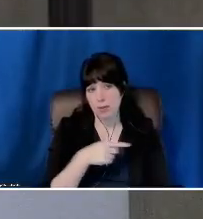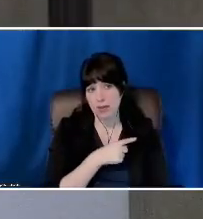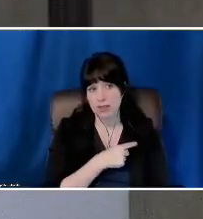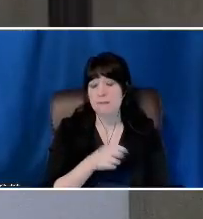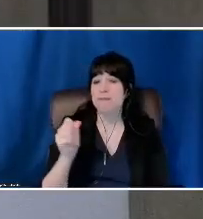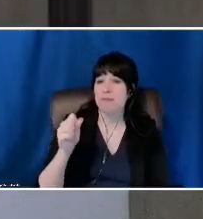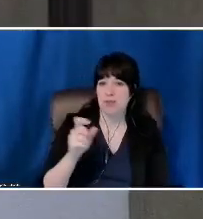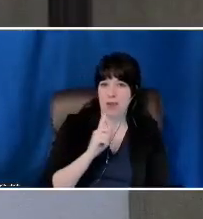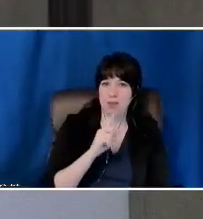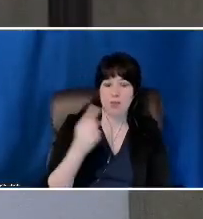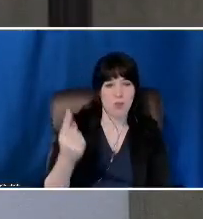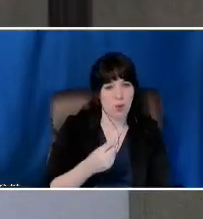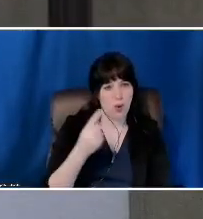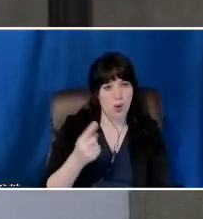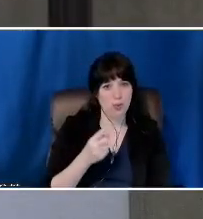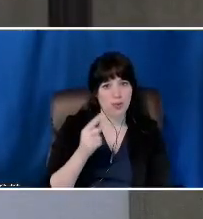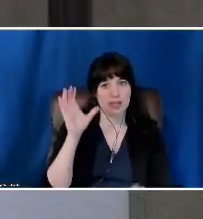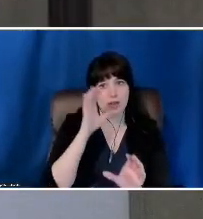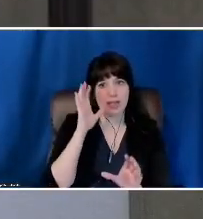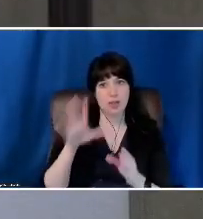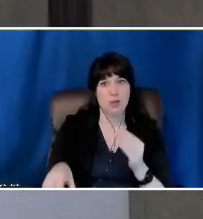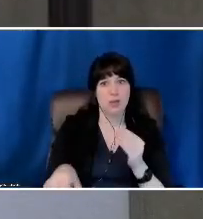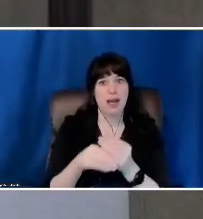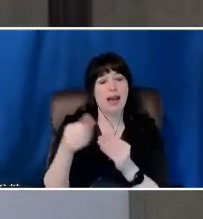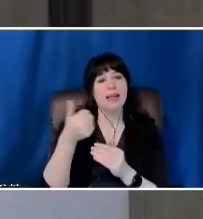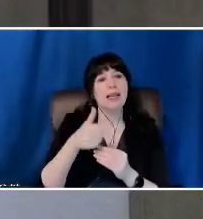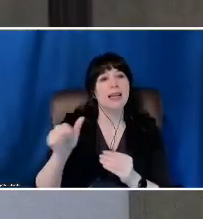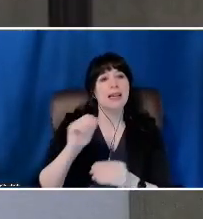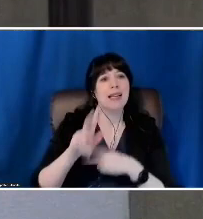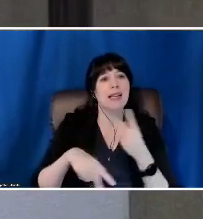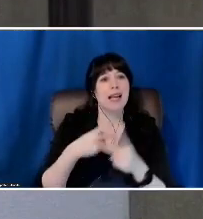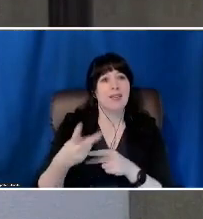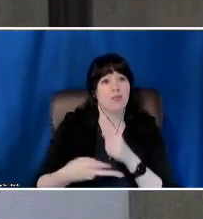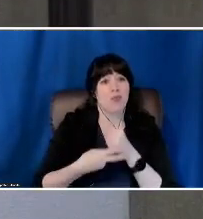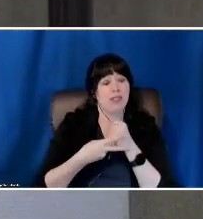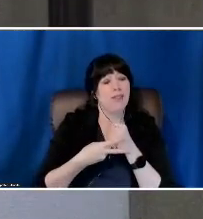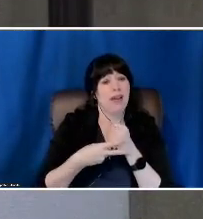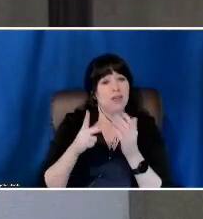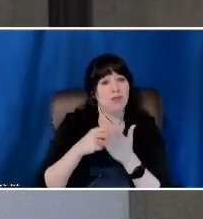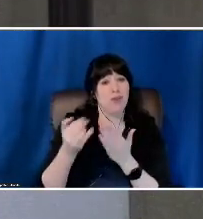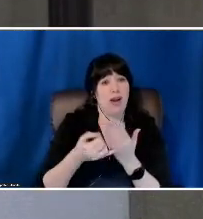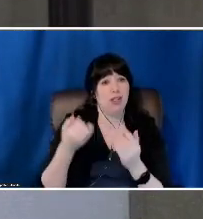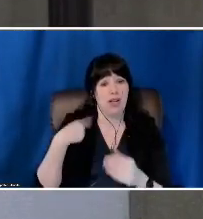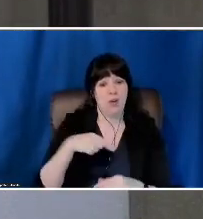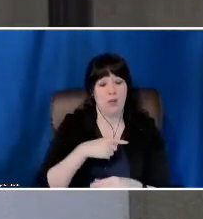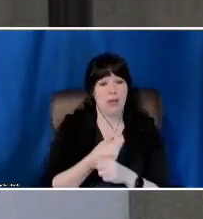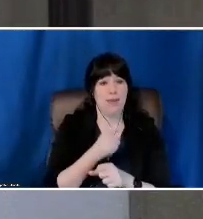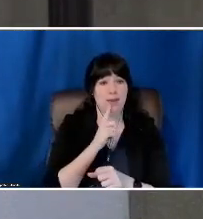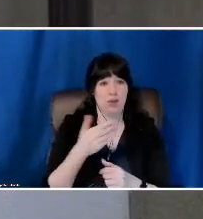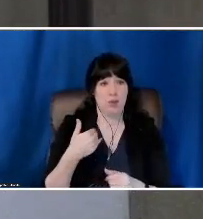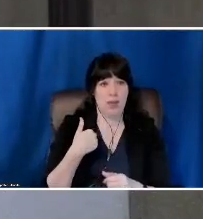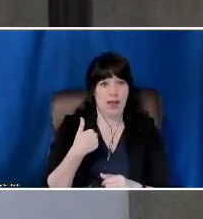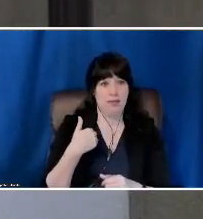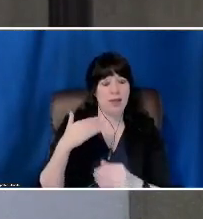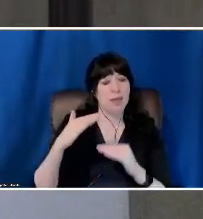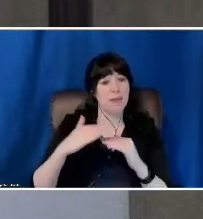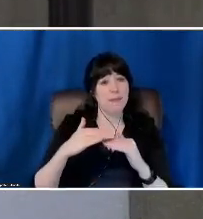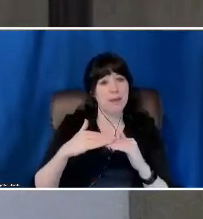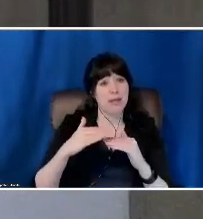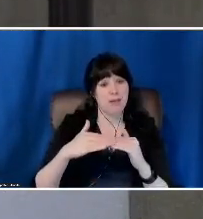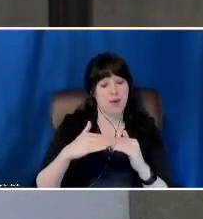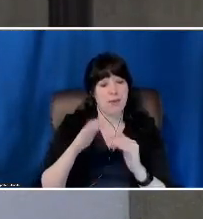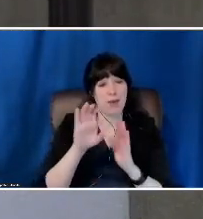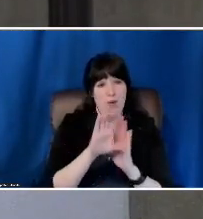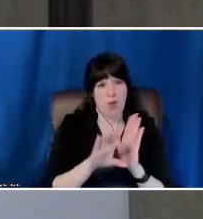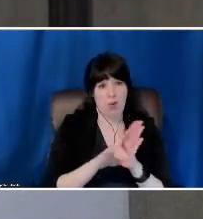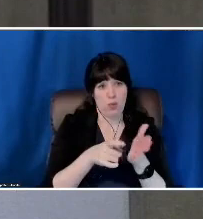Absolutely. We're always looking to add. Anytime we do a preservation project, we make sure that we have the minimum code requirement, but we always look to see if